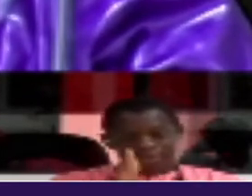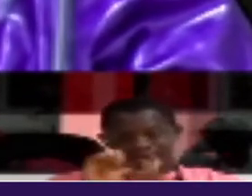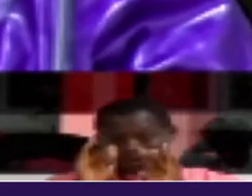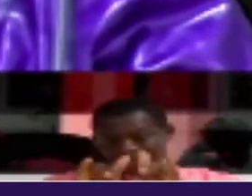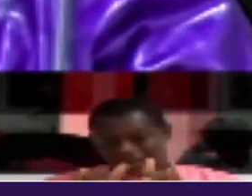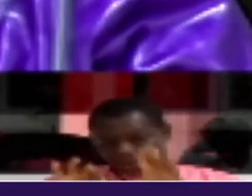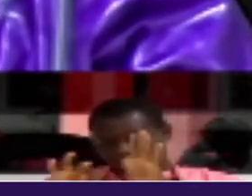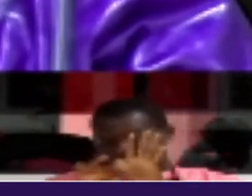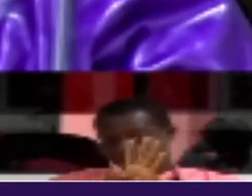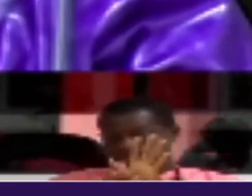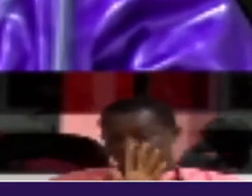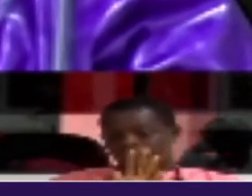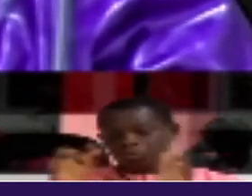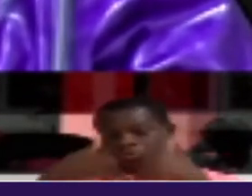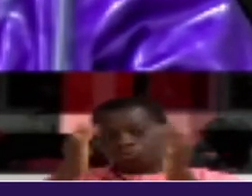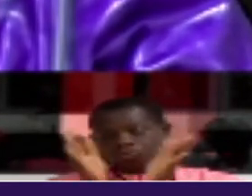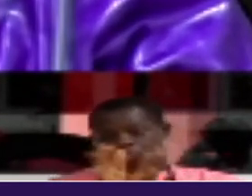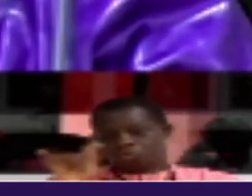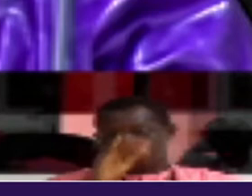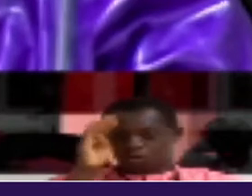mentioned, Tumul,